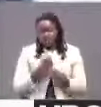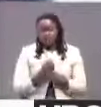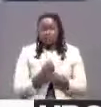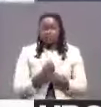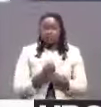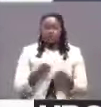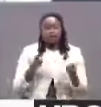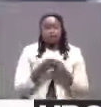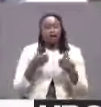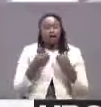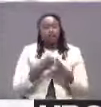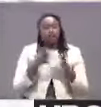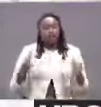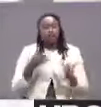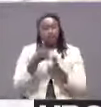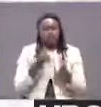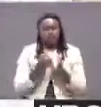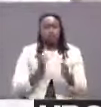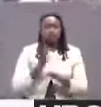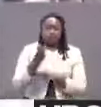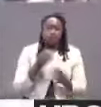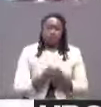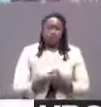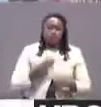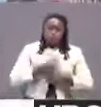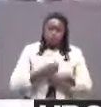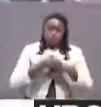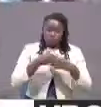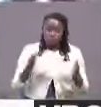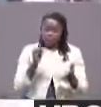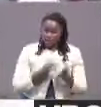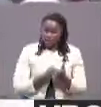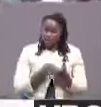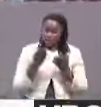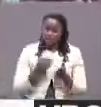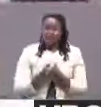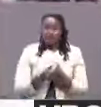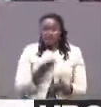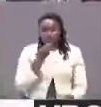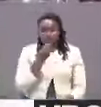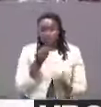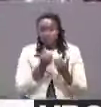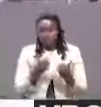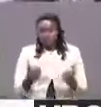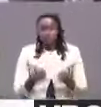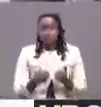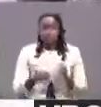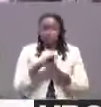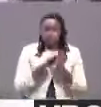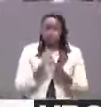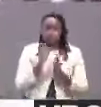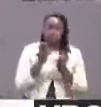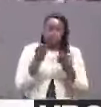severe implications for the future. With the schools reopening imminent, the Feed the School Children project will be upped, but this time